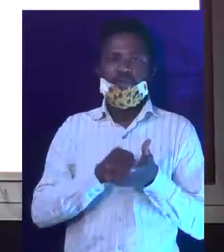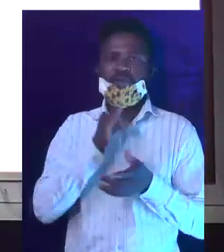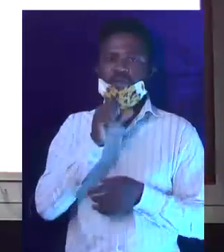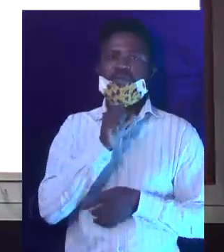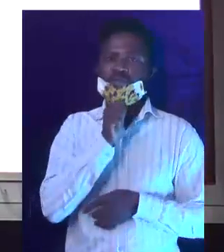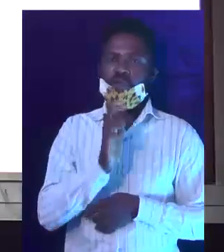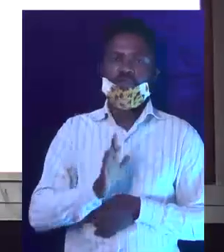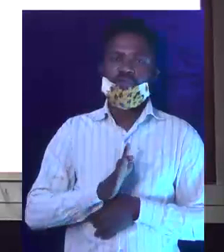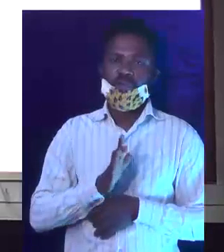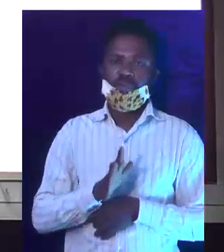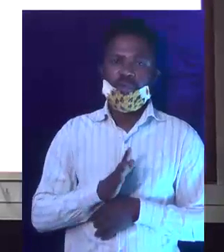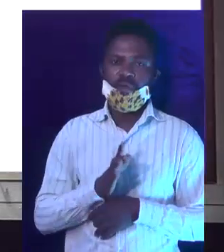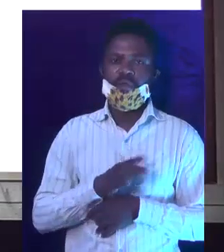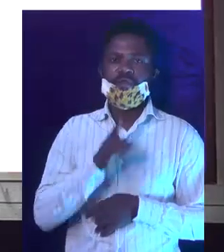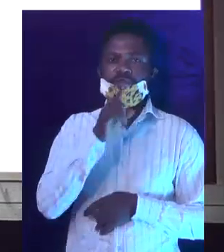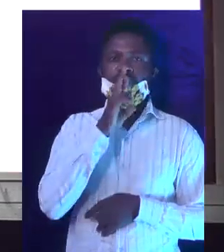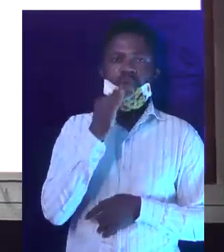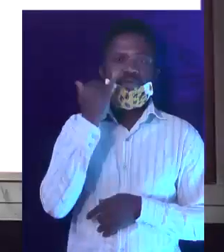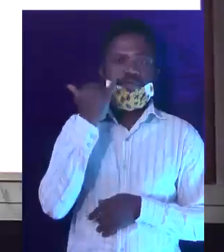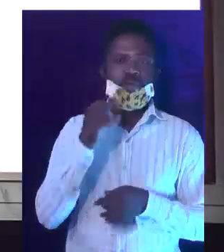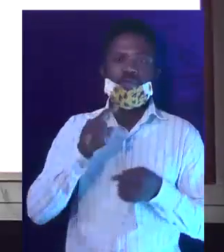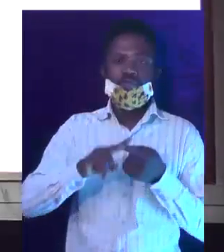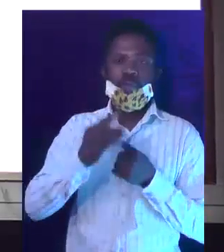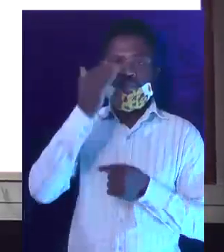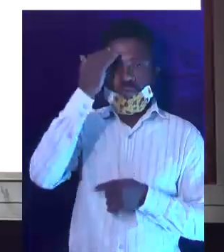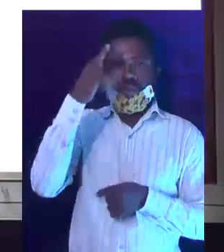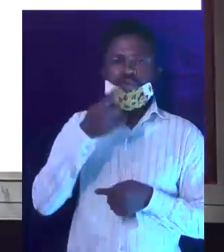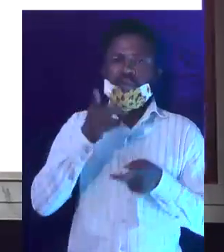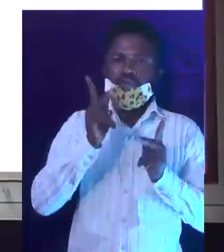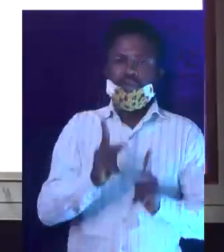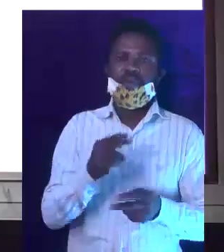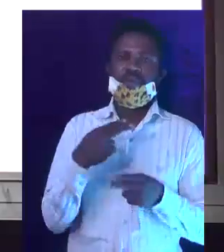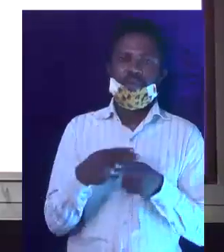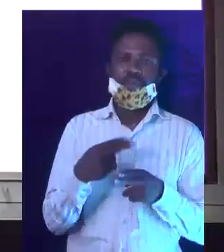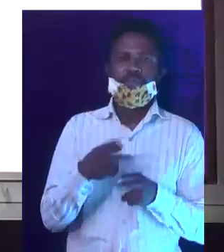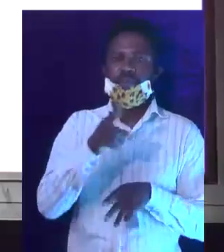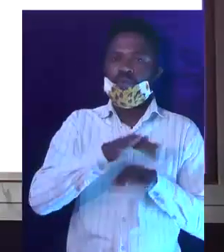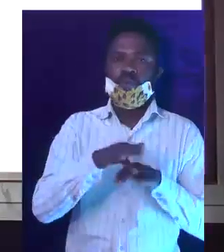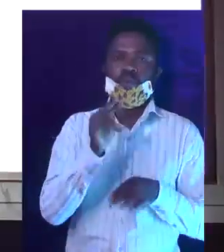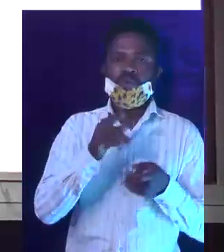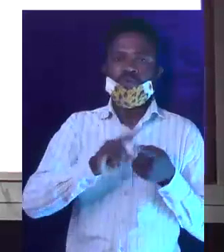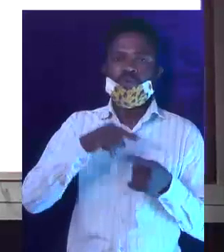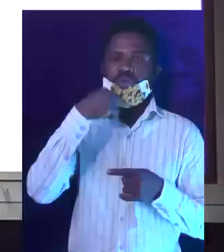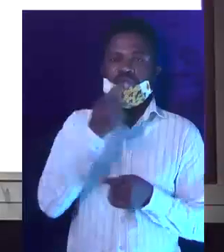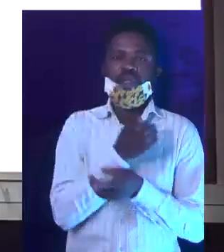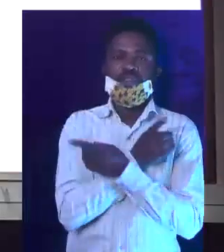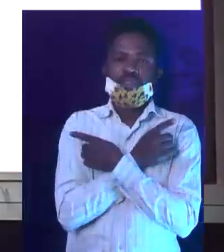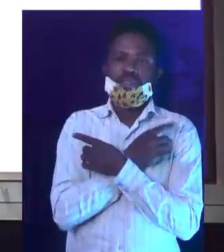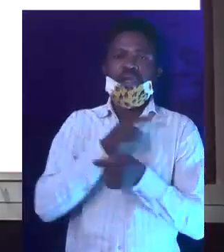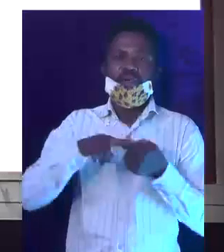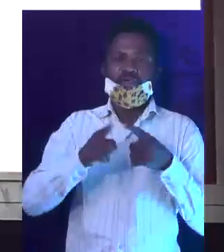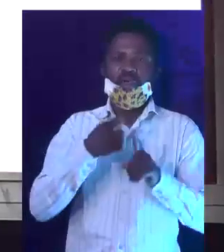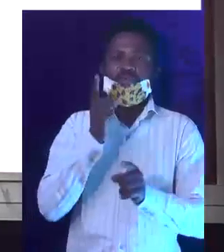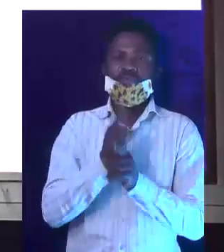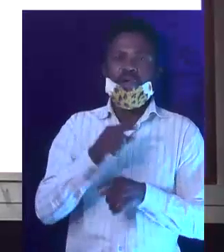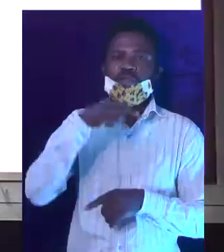an informal letter. You are supposed to know the person's name, so you don't need to say dear friend. Mention the name of the